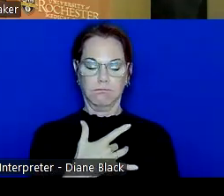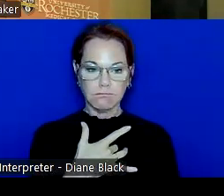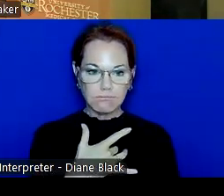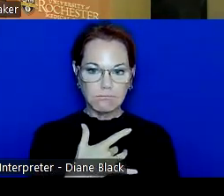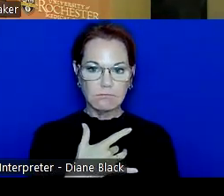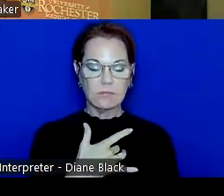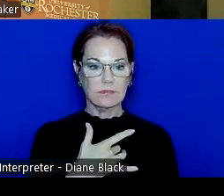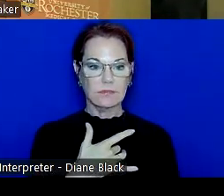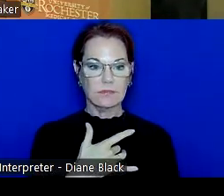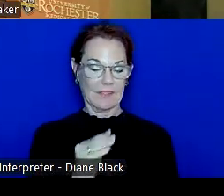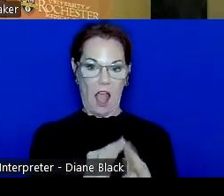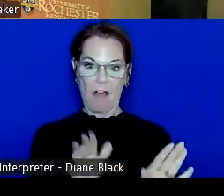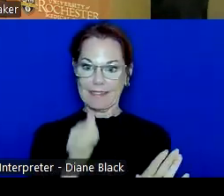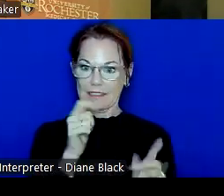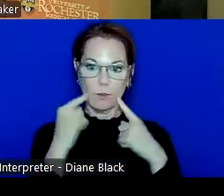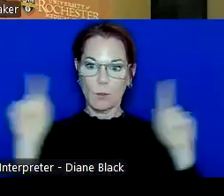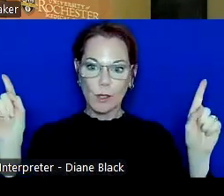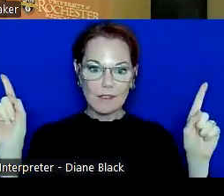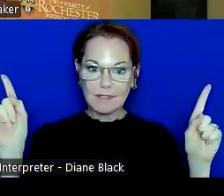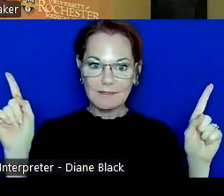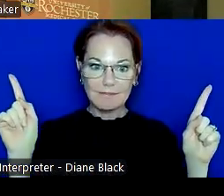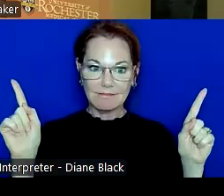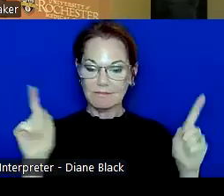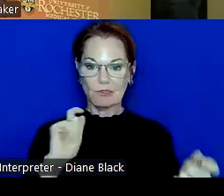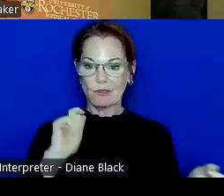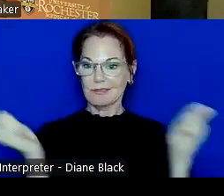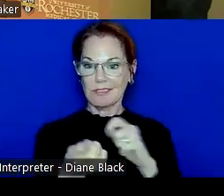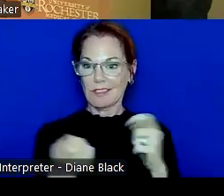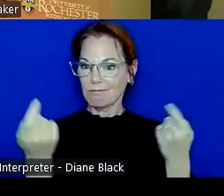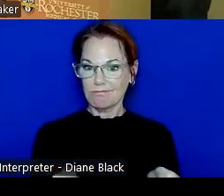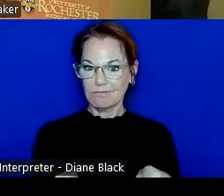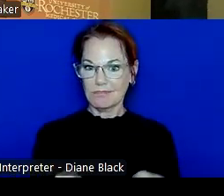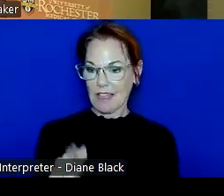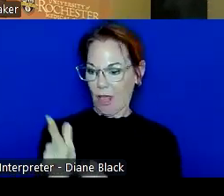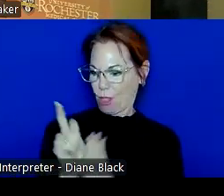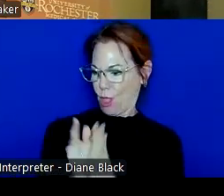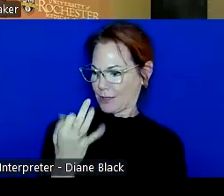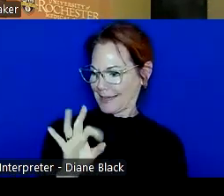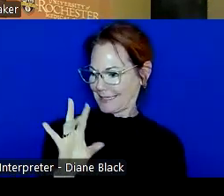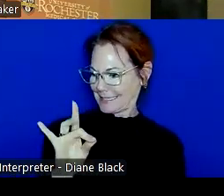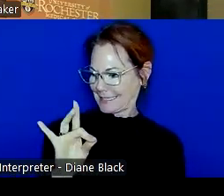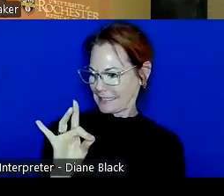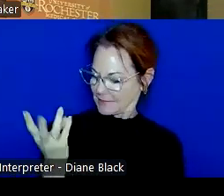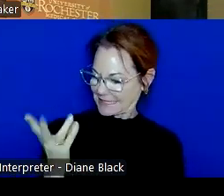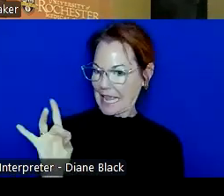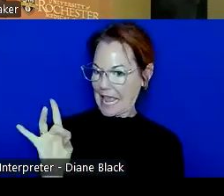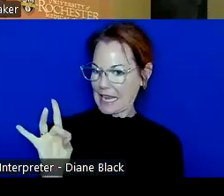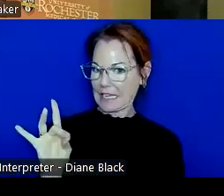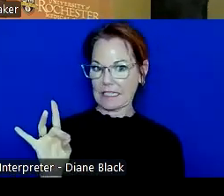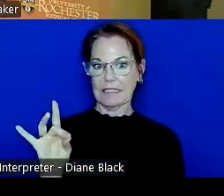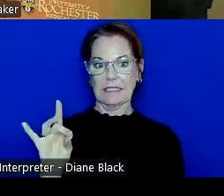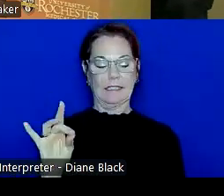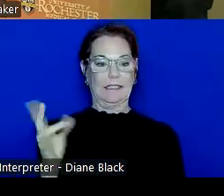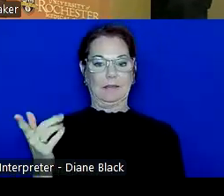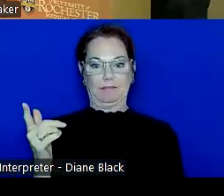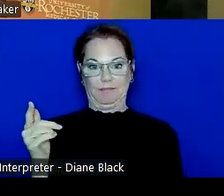didn't work, right? The things didn't change. The same laws in 68 are the same laws in Pittsford, Brighton, and Gates, and Penfield,